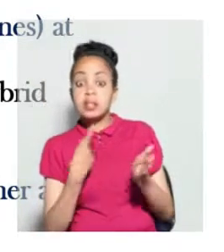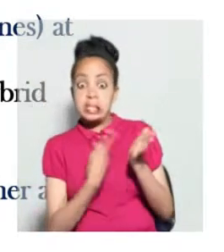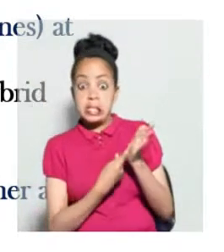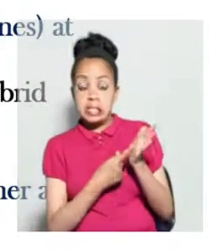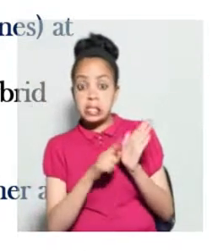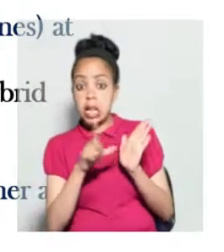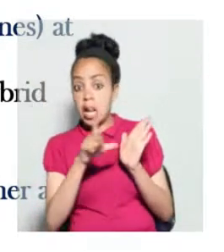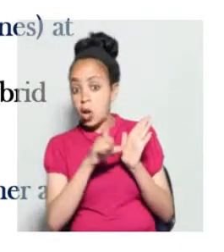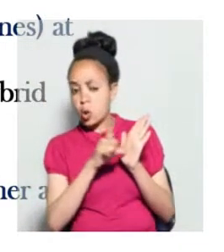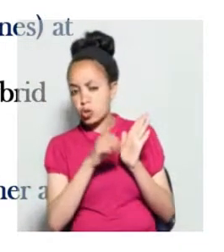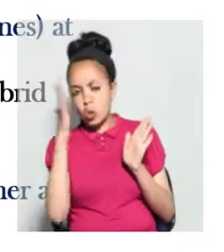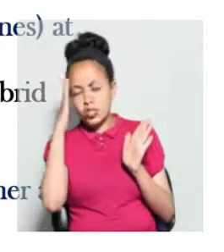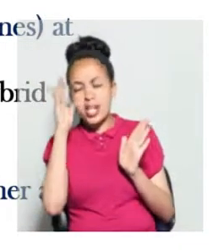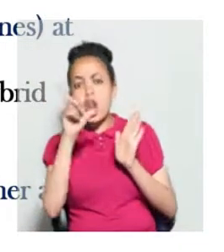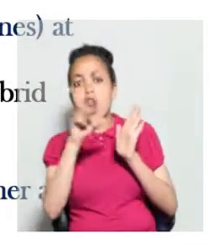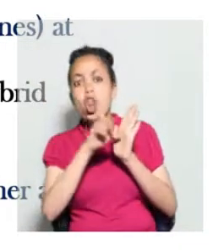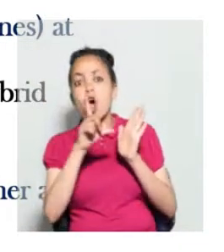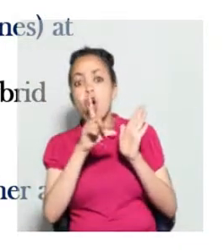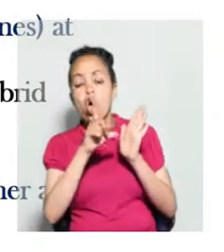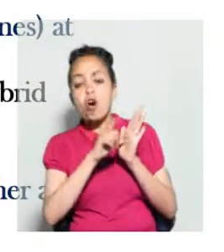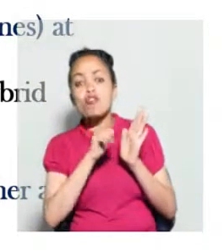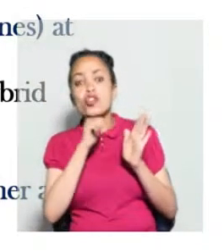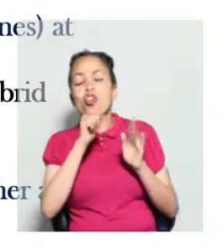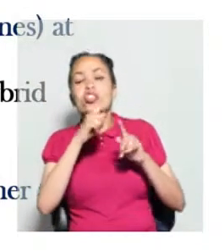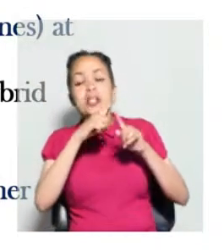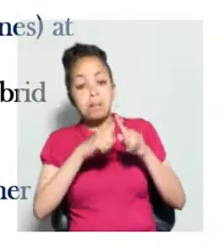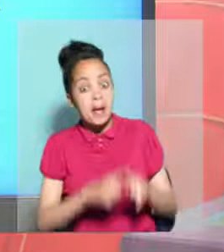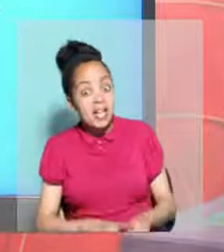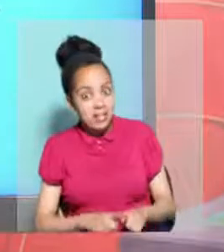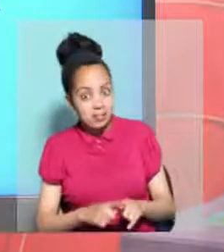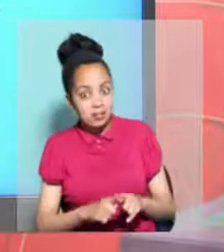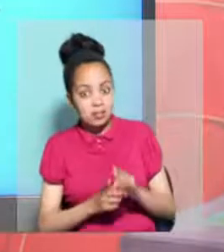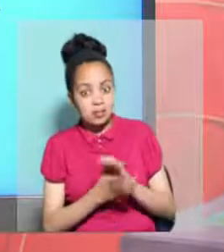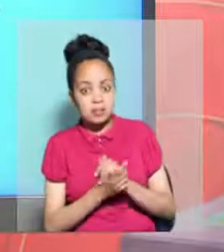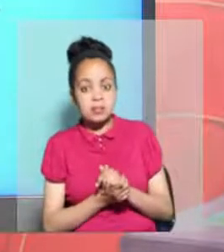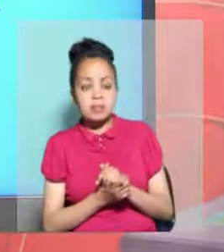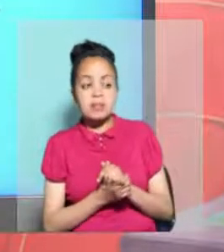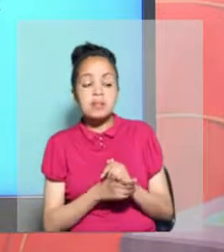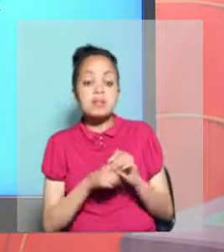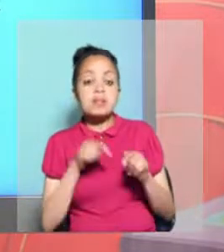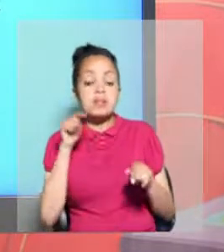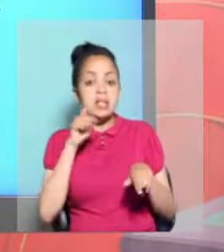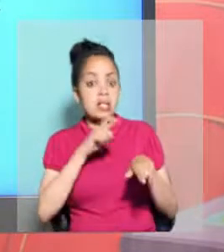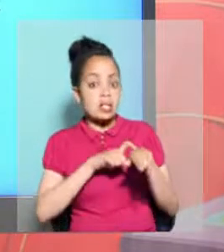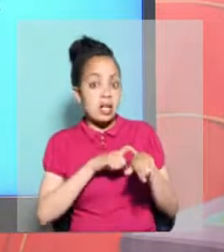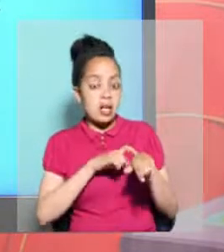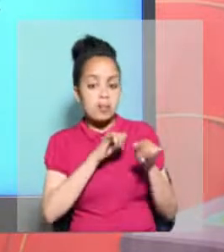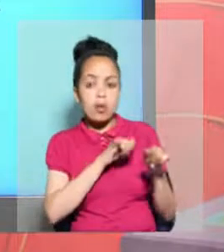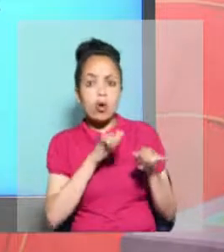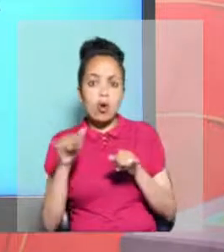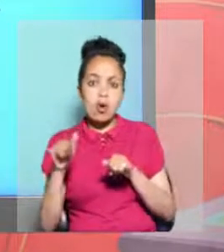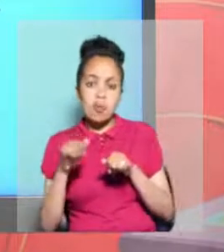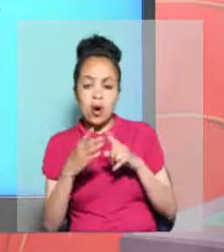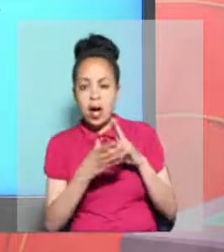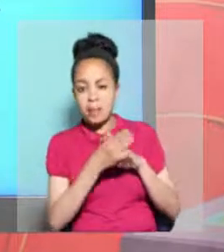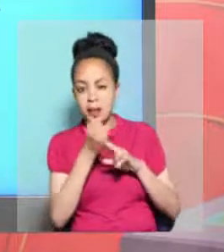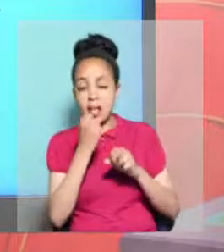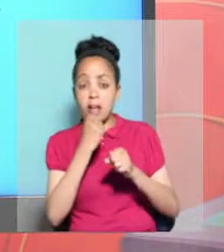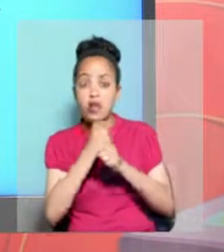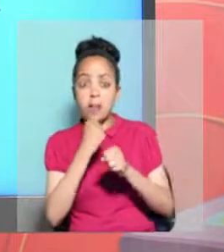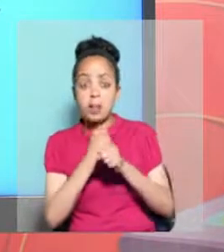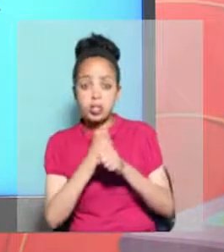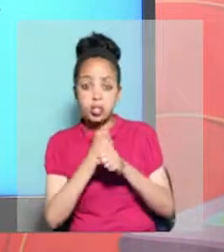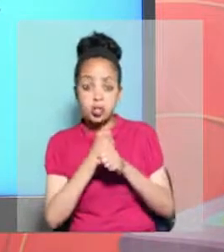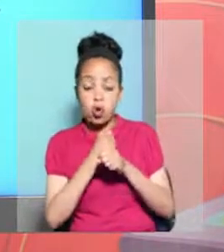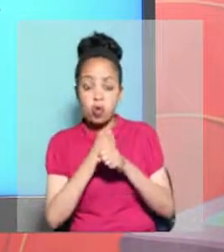is considered as law of independent assortment. During a monohybrid, during a formation of